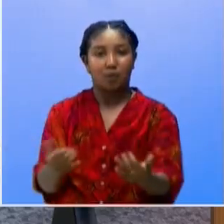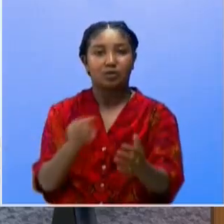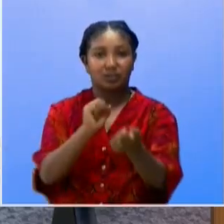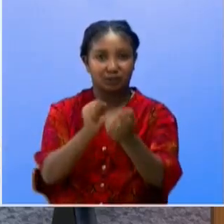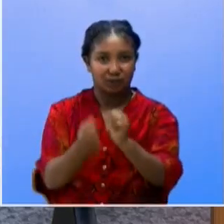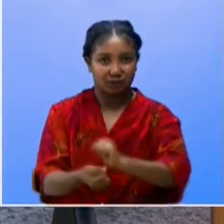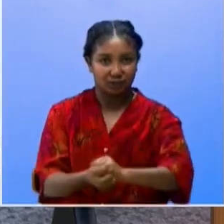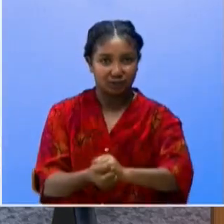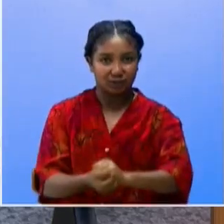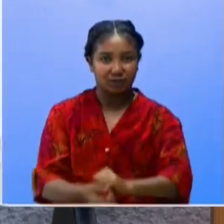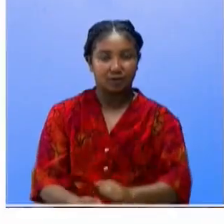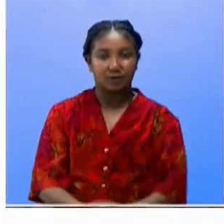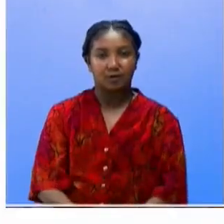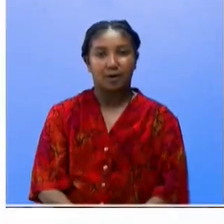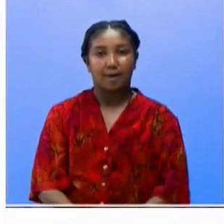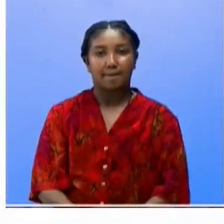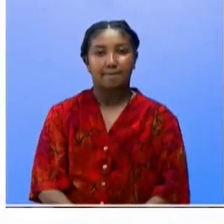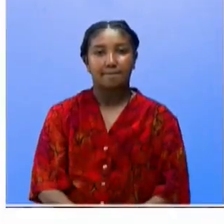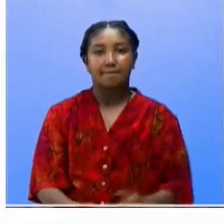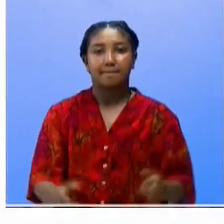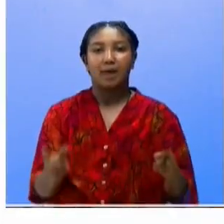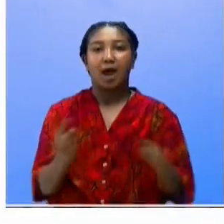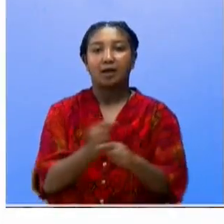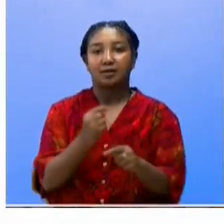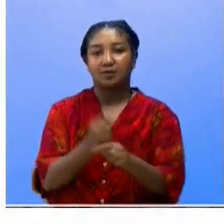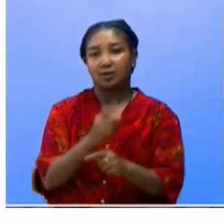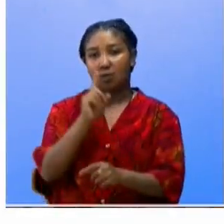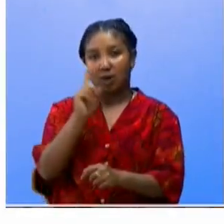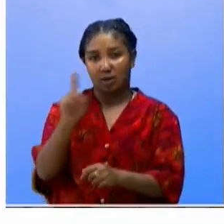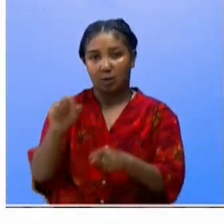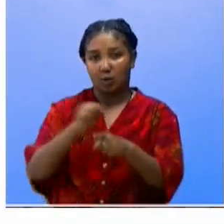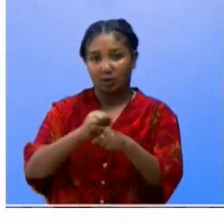change. Activity 1 here.